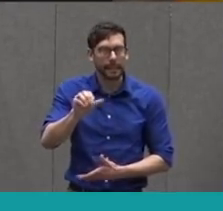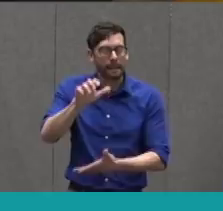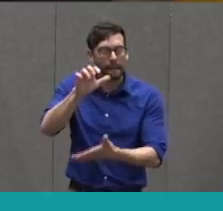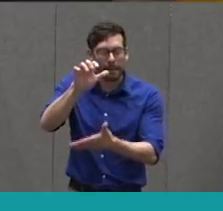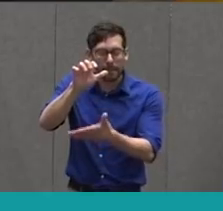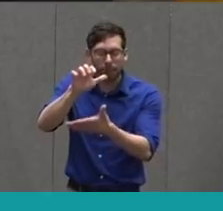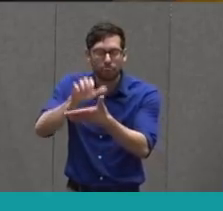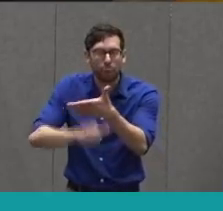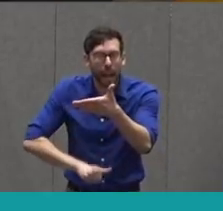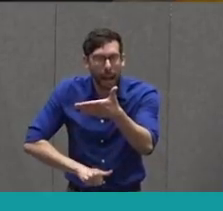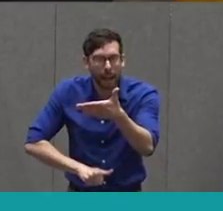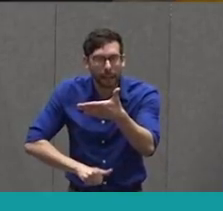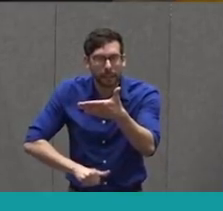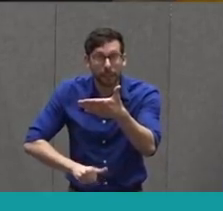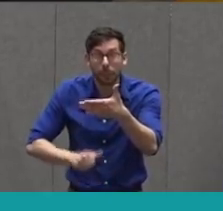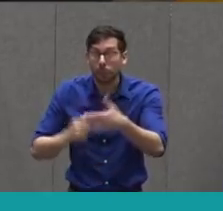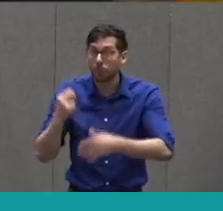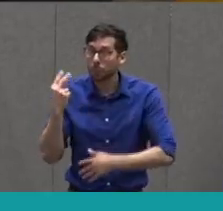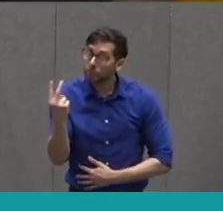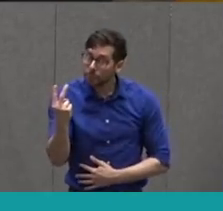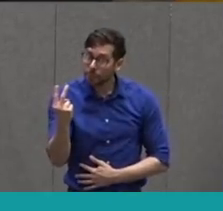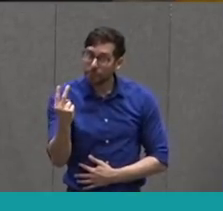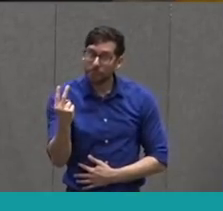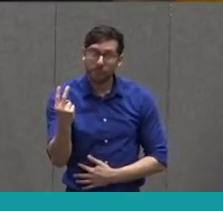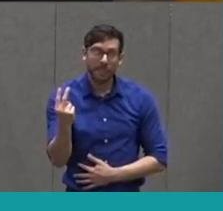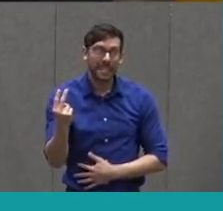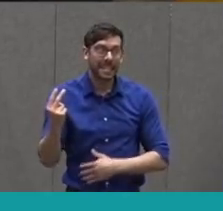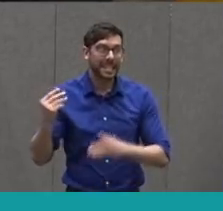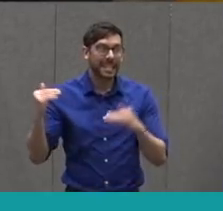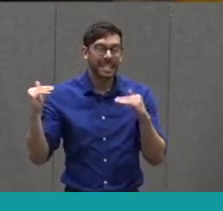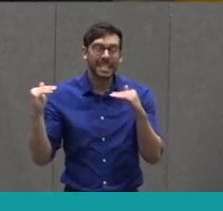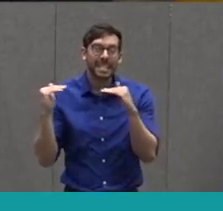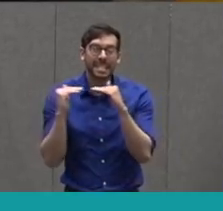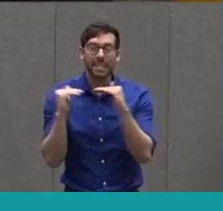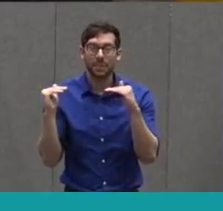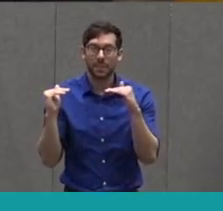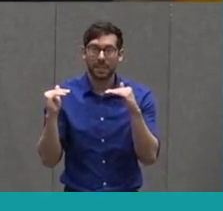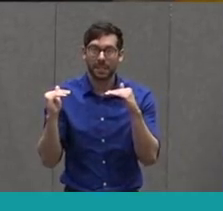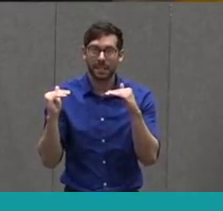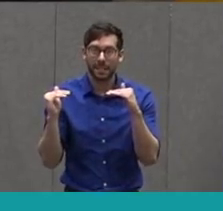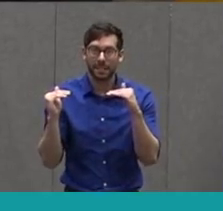subtract 2 is equal to